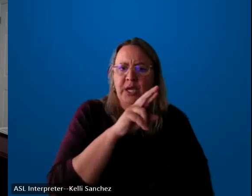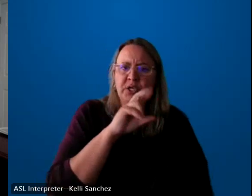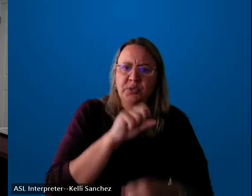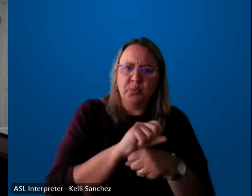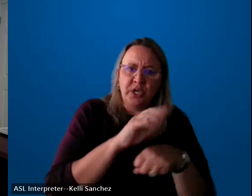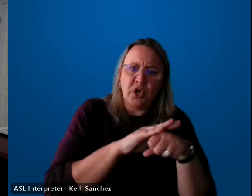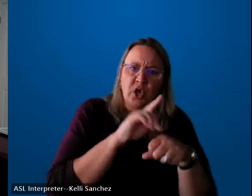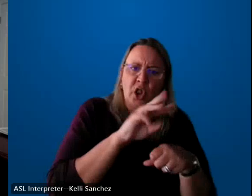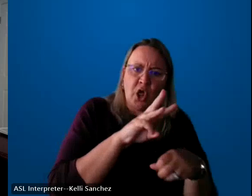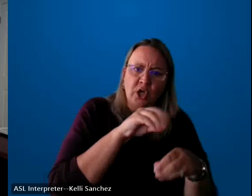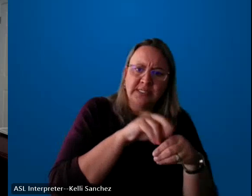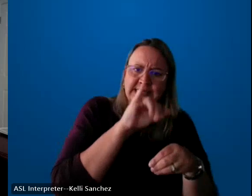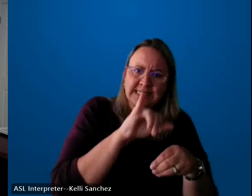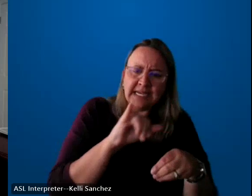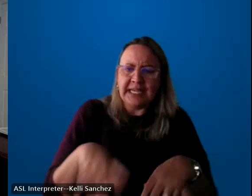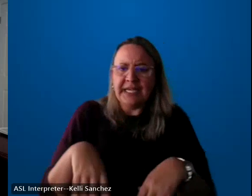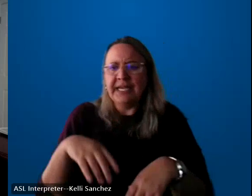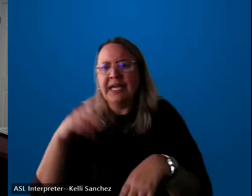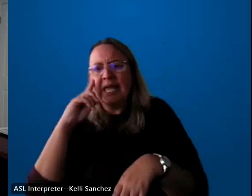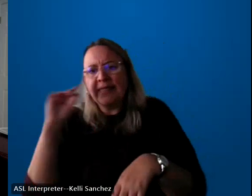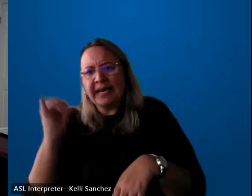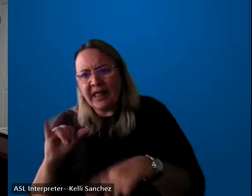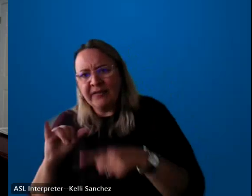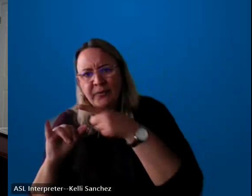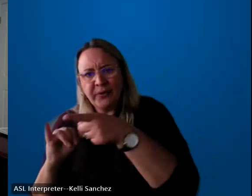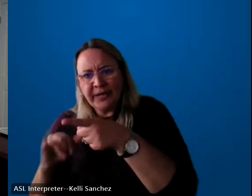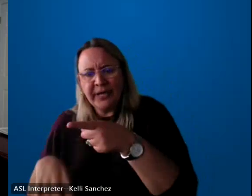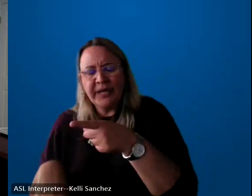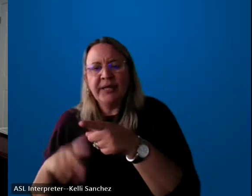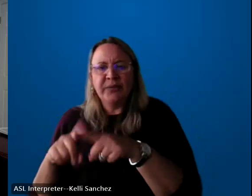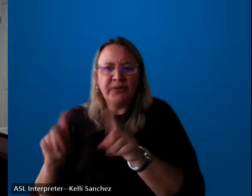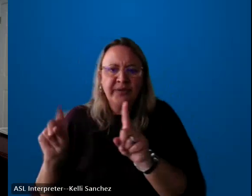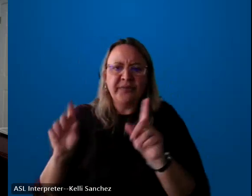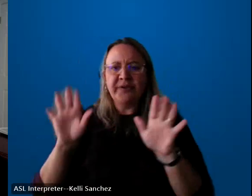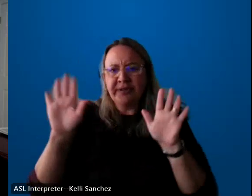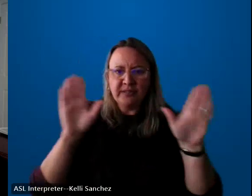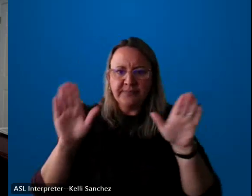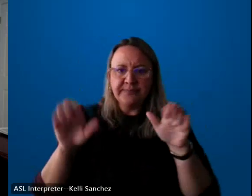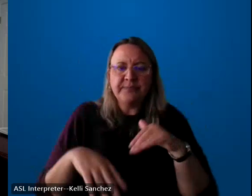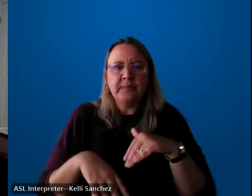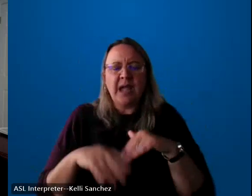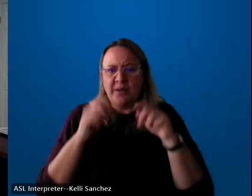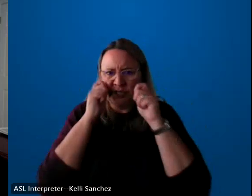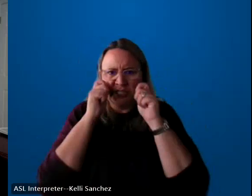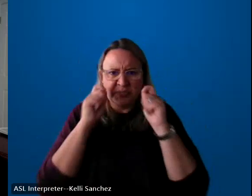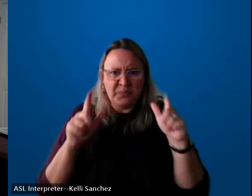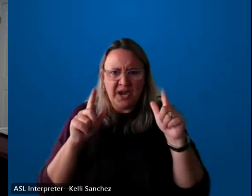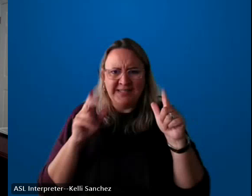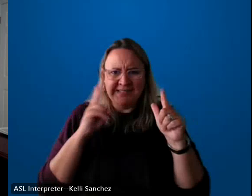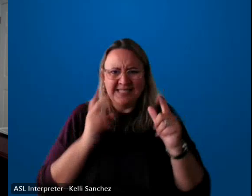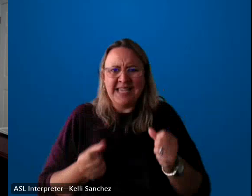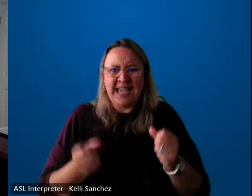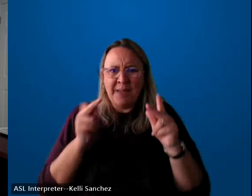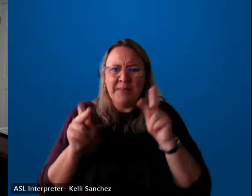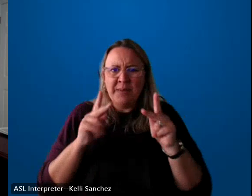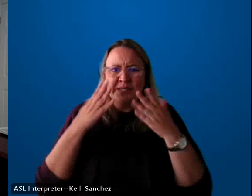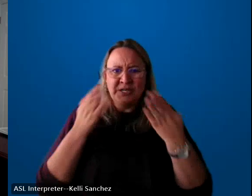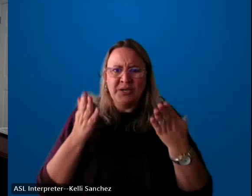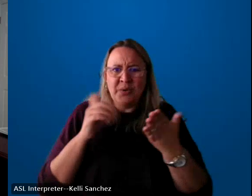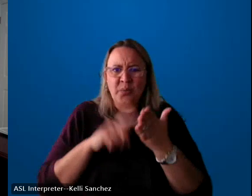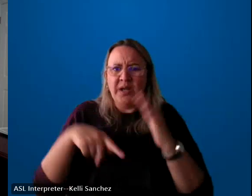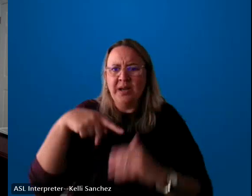here in Kentucky and out in California, and I was just surprised to see how many people didn't really know what the